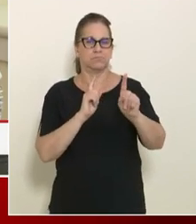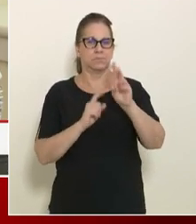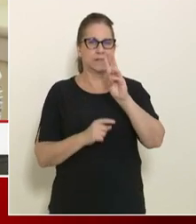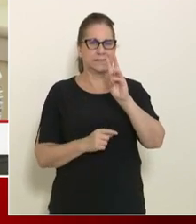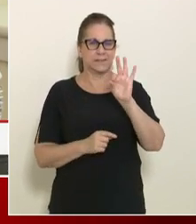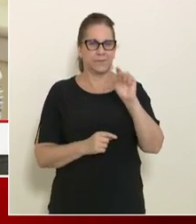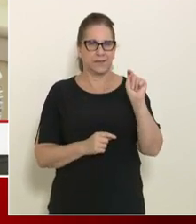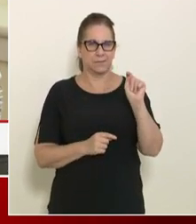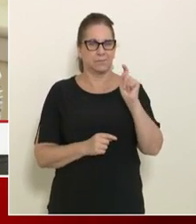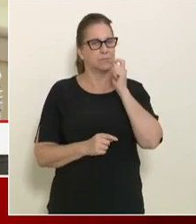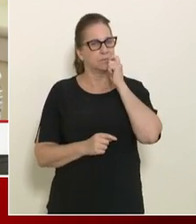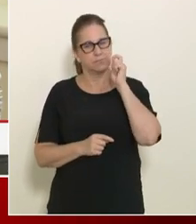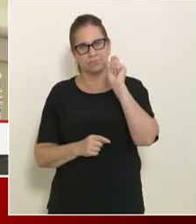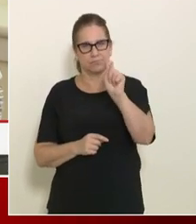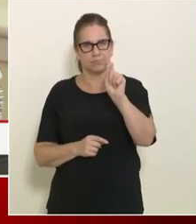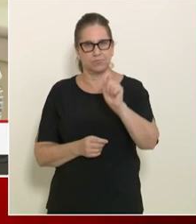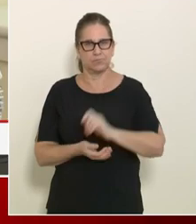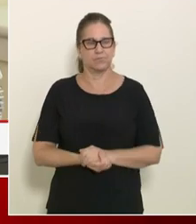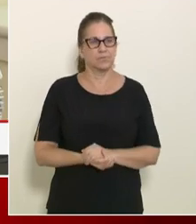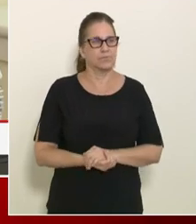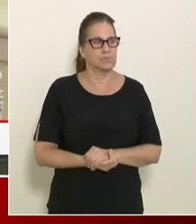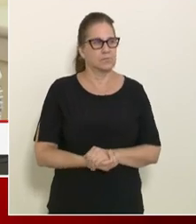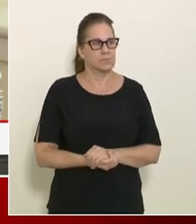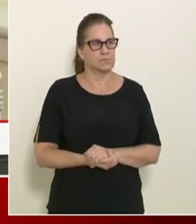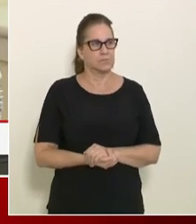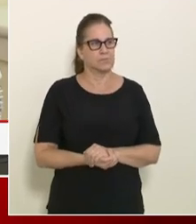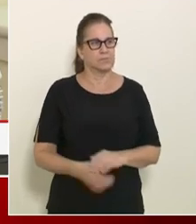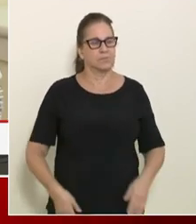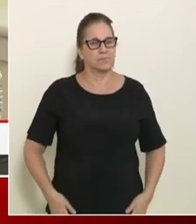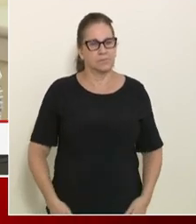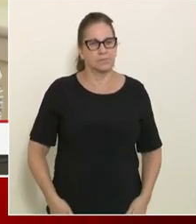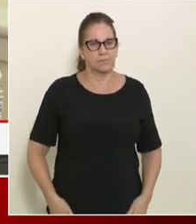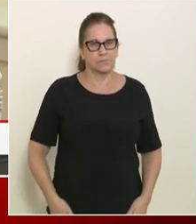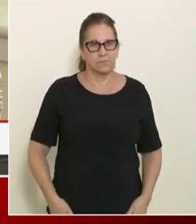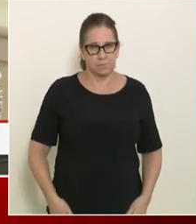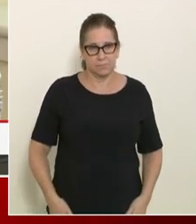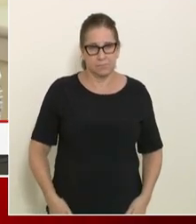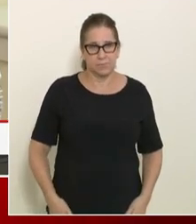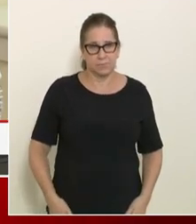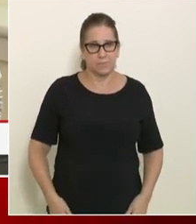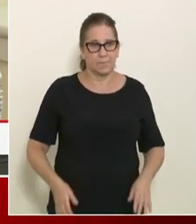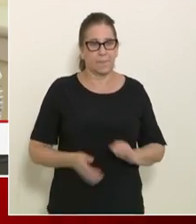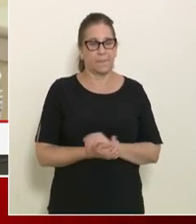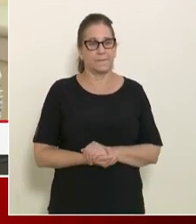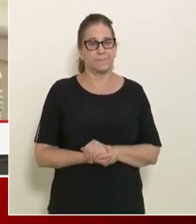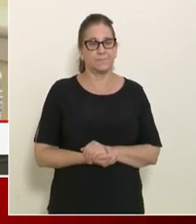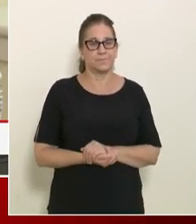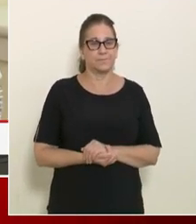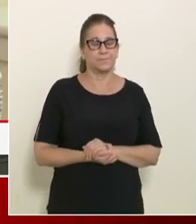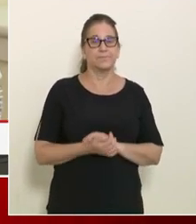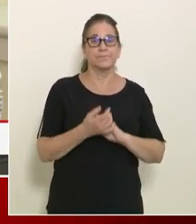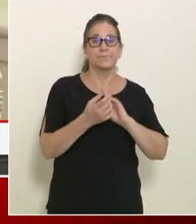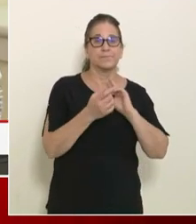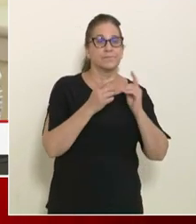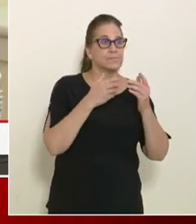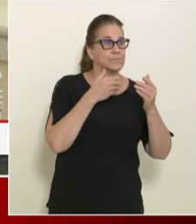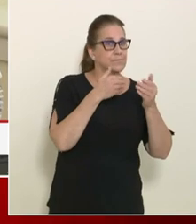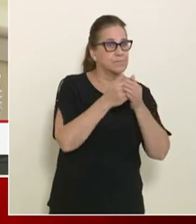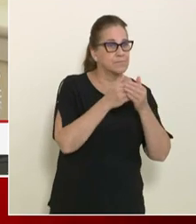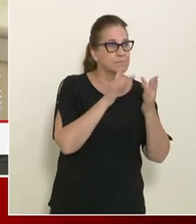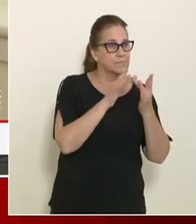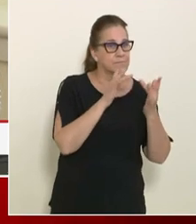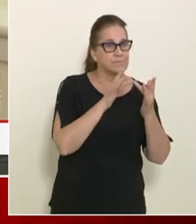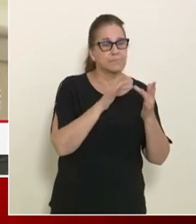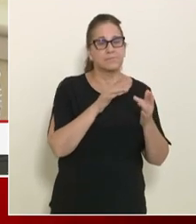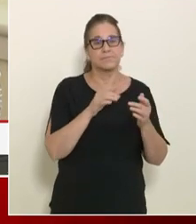categories, has no impact yet on whether or not people who have close contact should quarantine, because testing has never been a